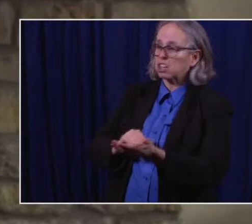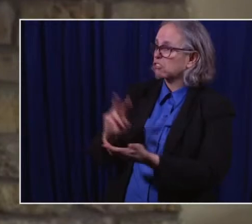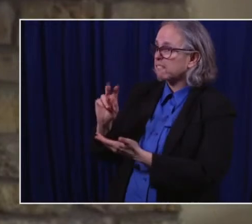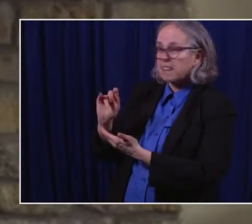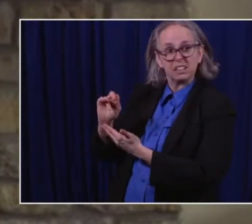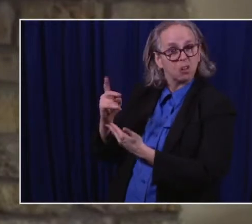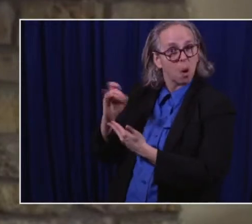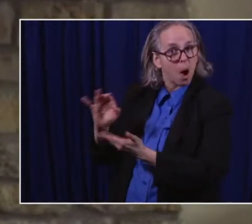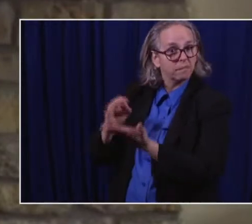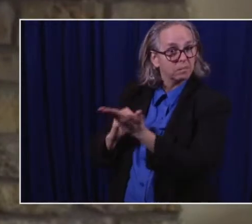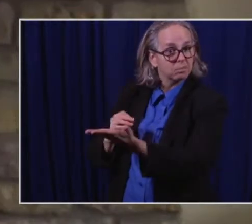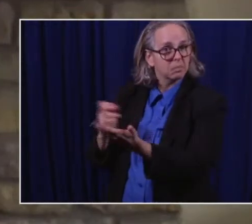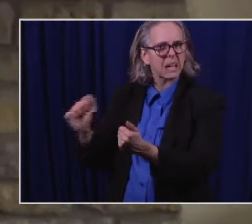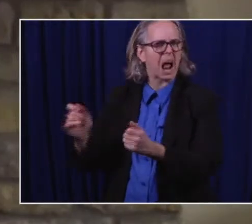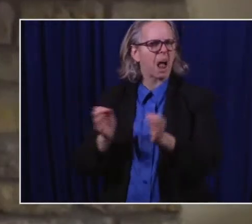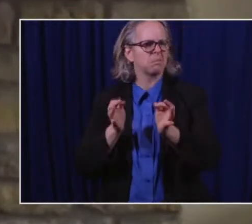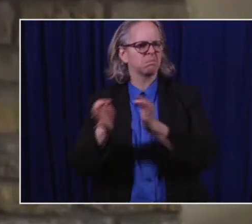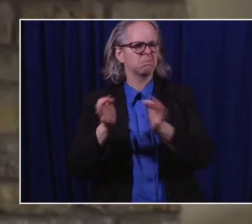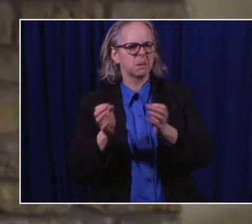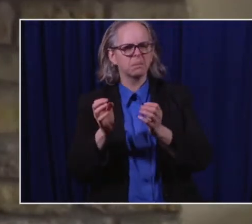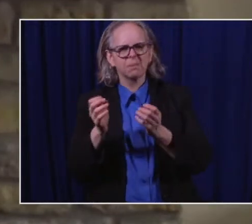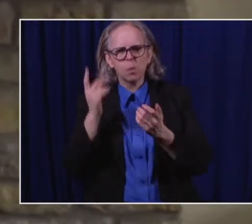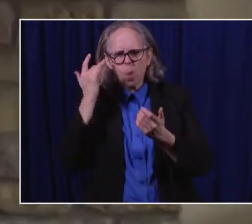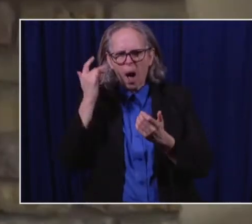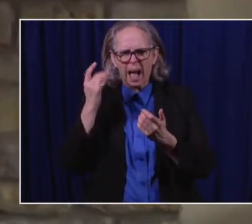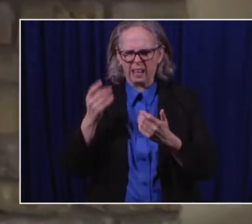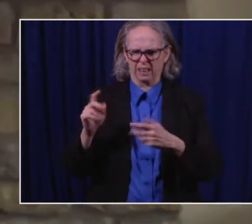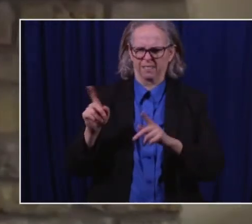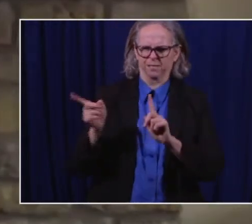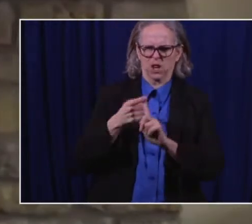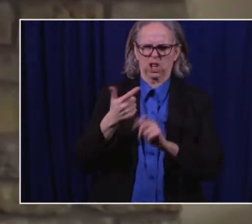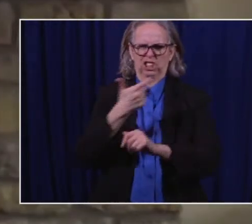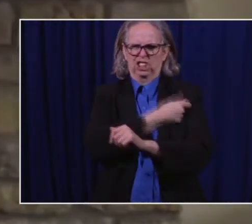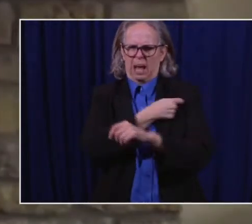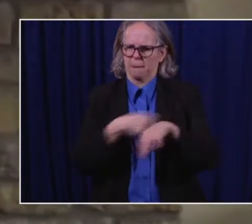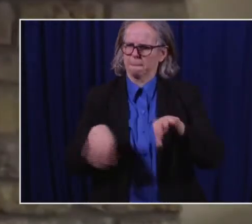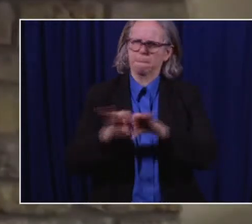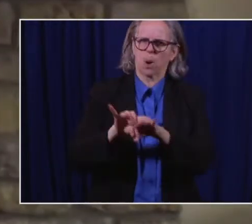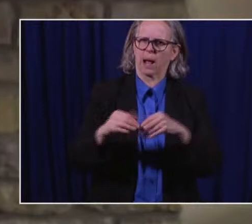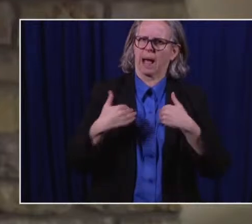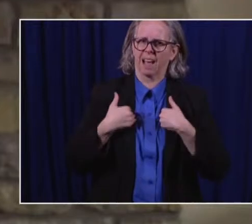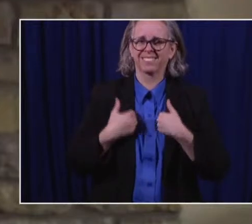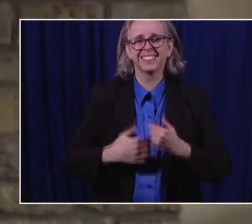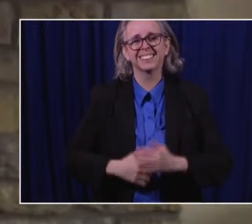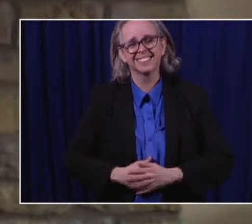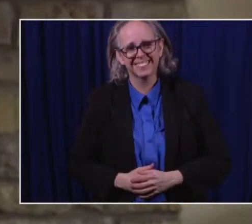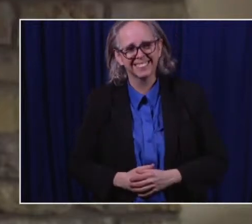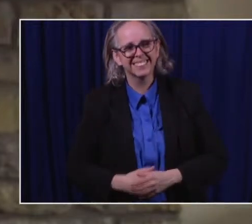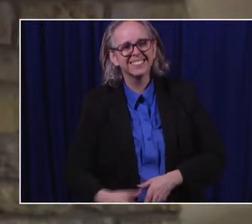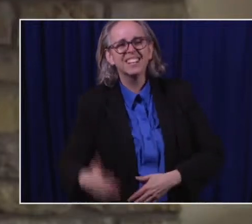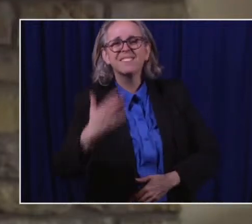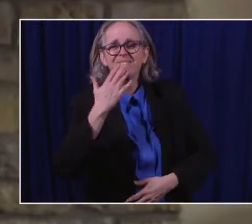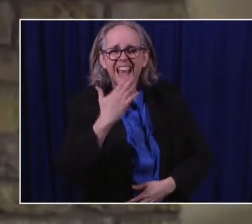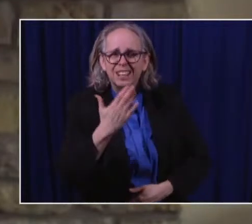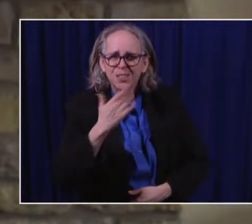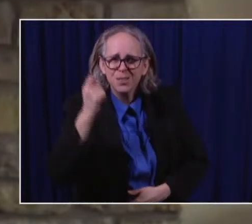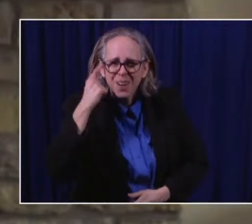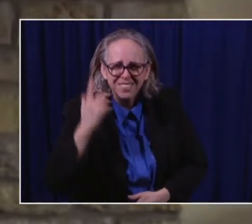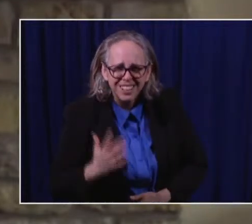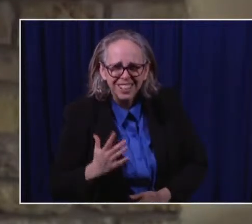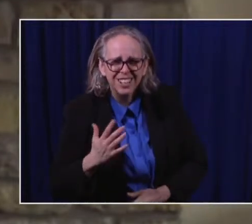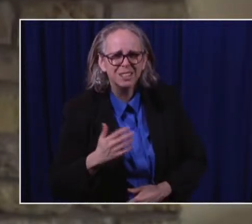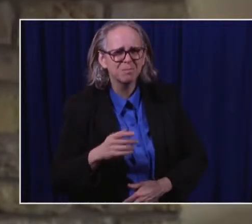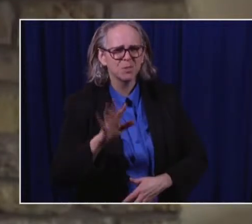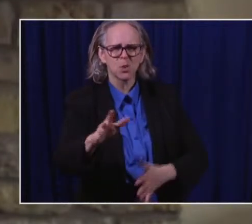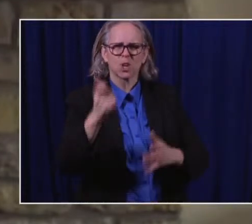there is real value. Doctor? Yes, thank you very much, Governor. I think you said it very well first in terms of the safety of